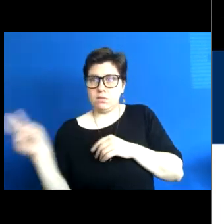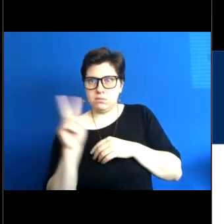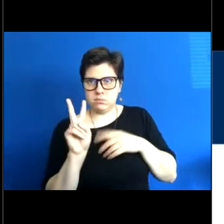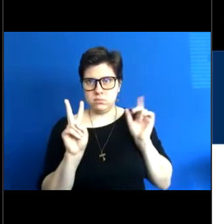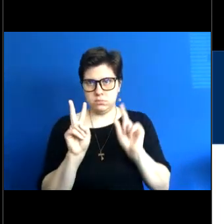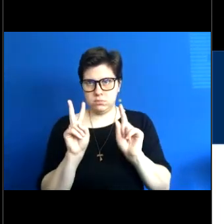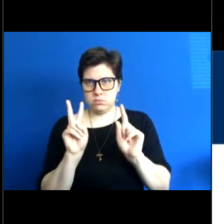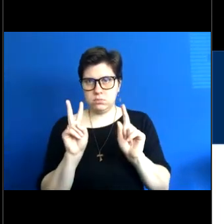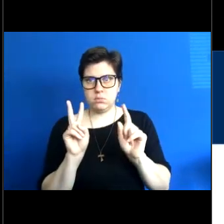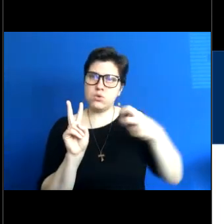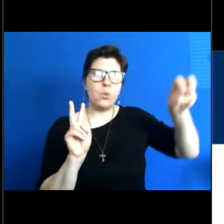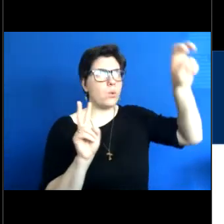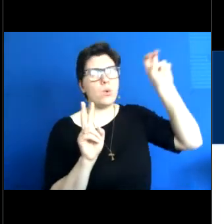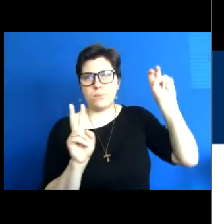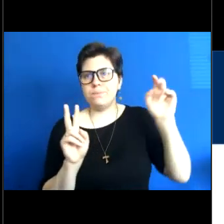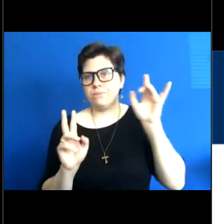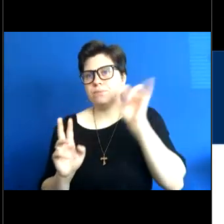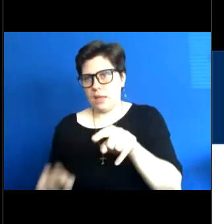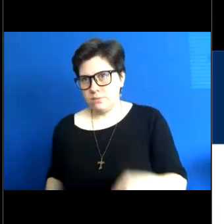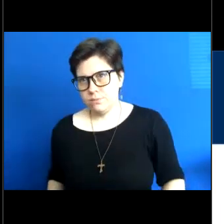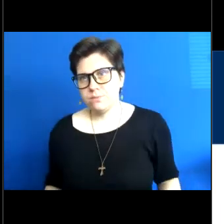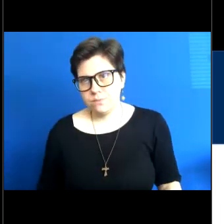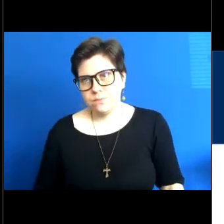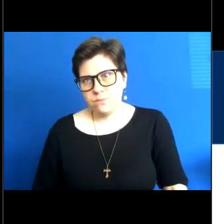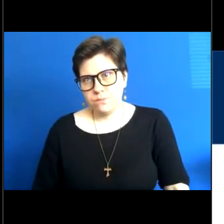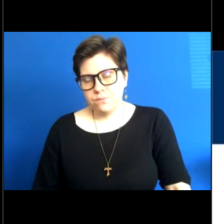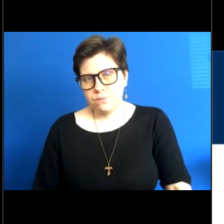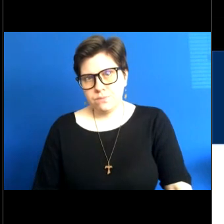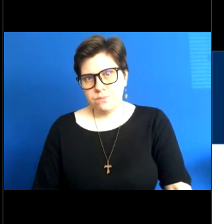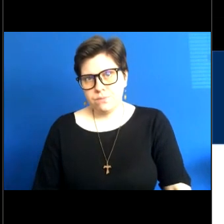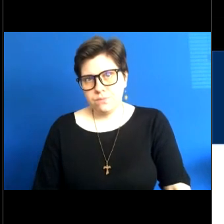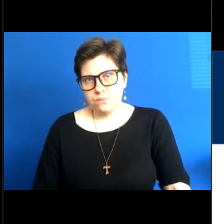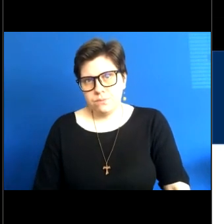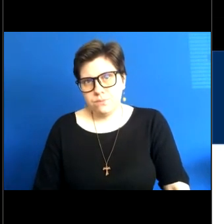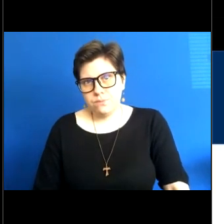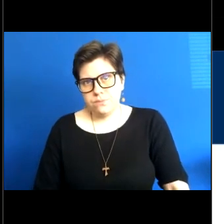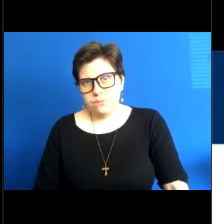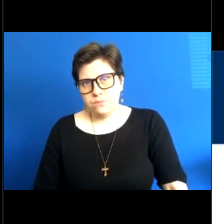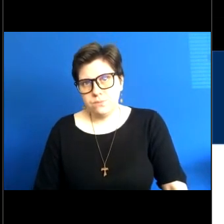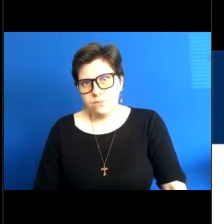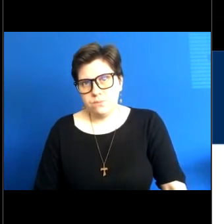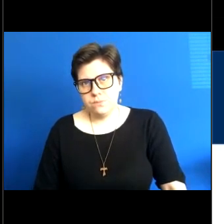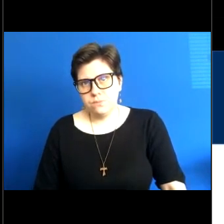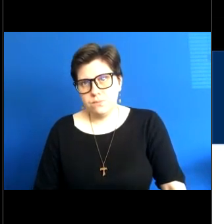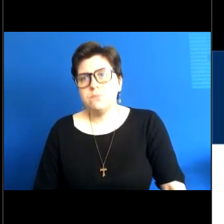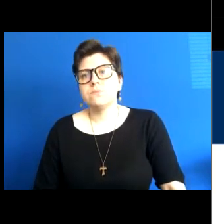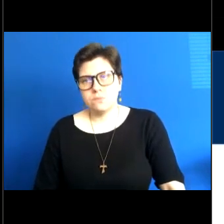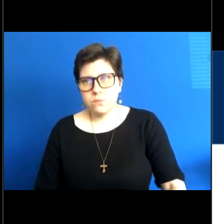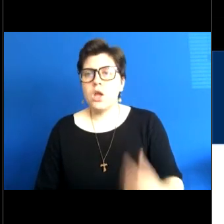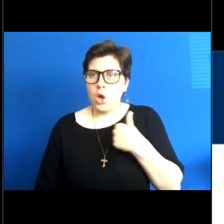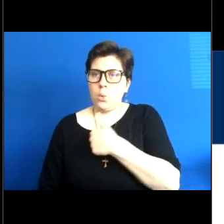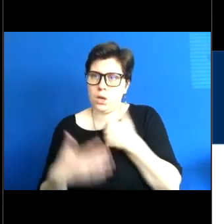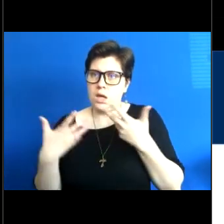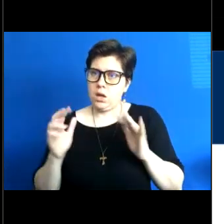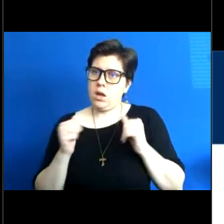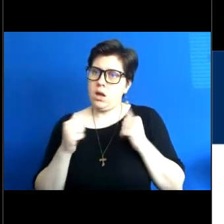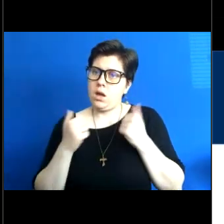formation of that child at home. And we've also had to provide